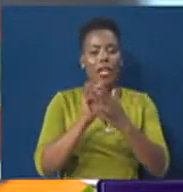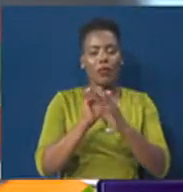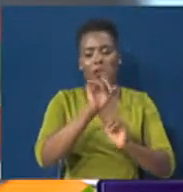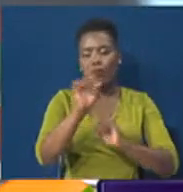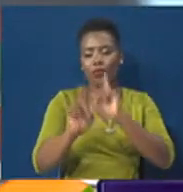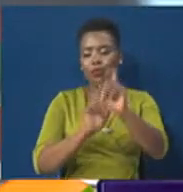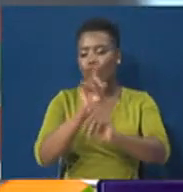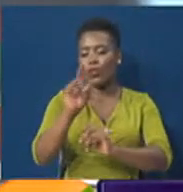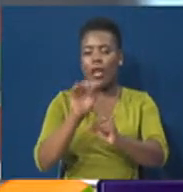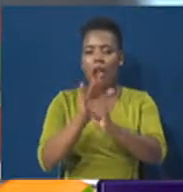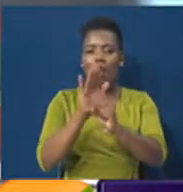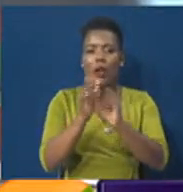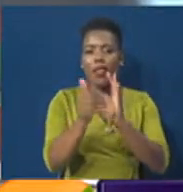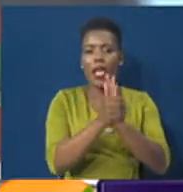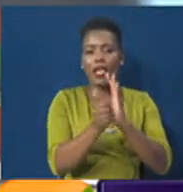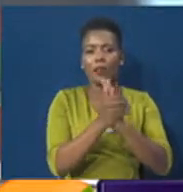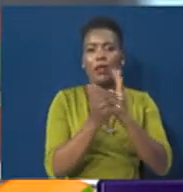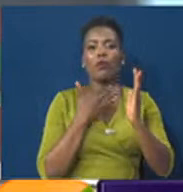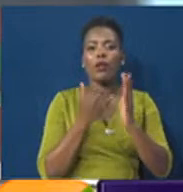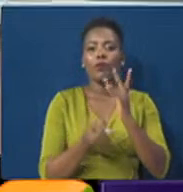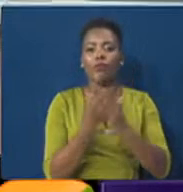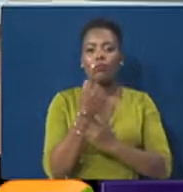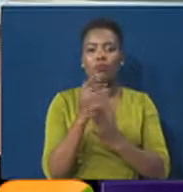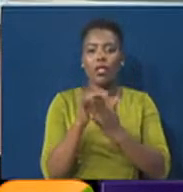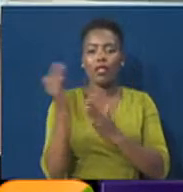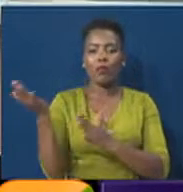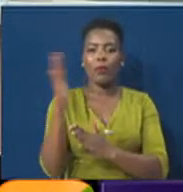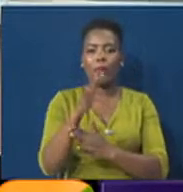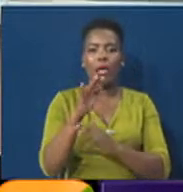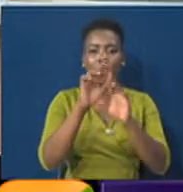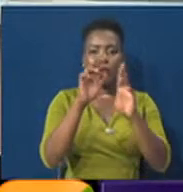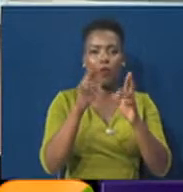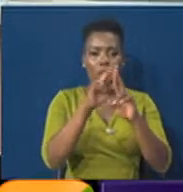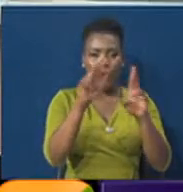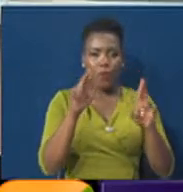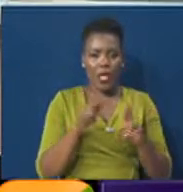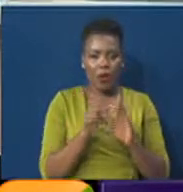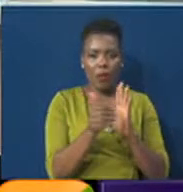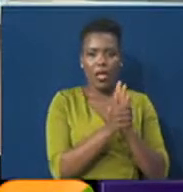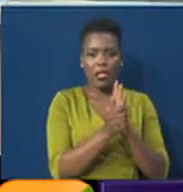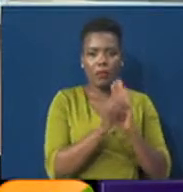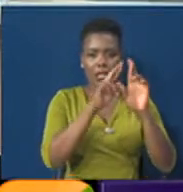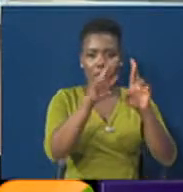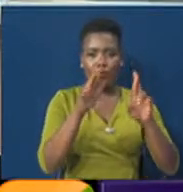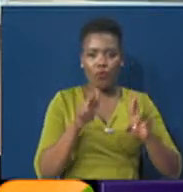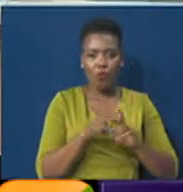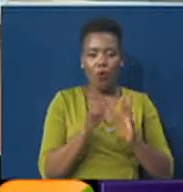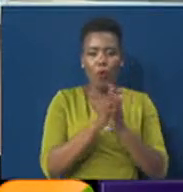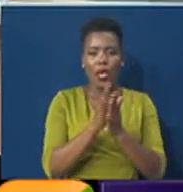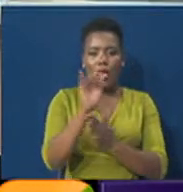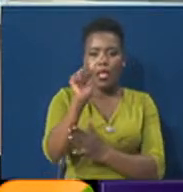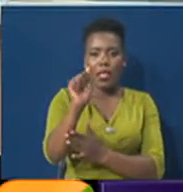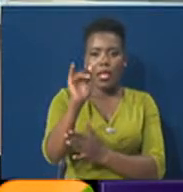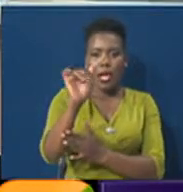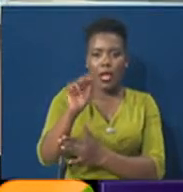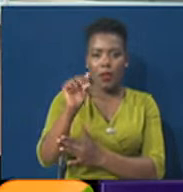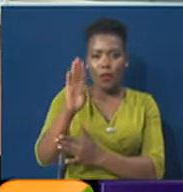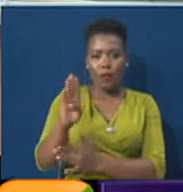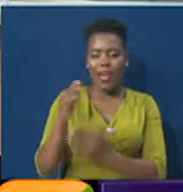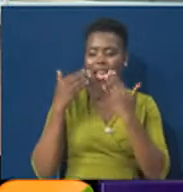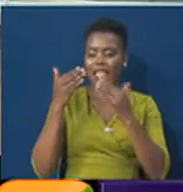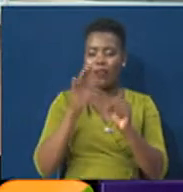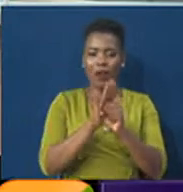that the experts would want to raise. Mm-hmm. That's why we cross over to the expert studio with Ayub. Thanks, Sam. Thanks, Nimrod.